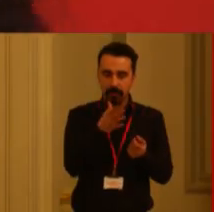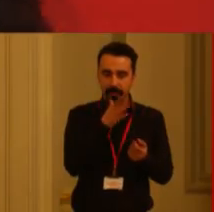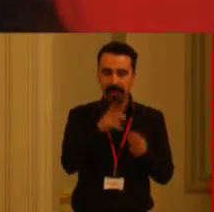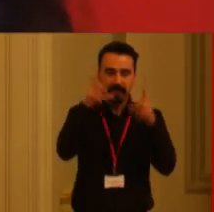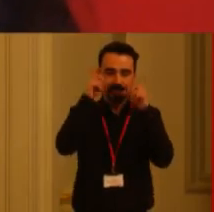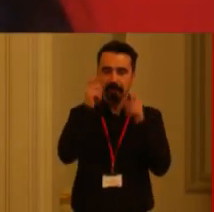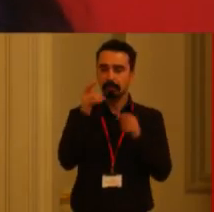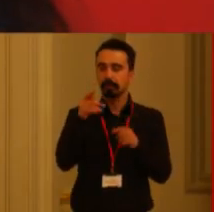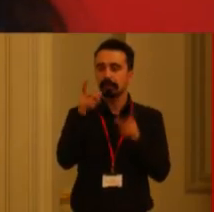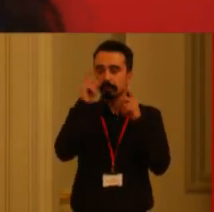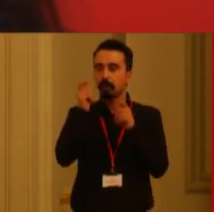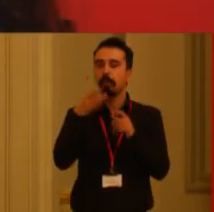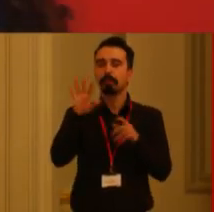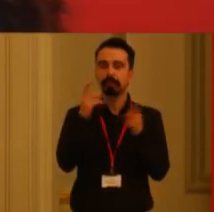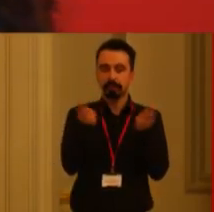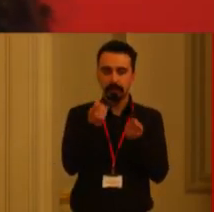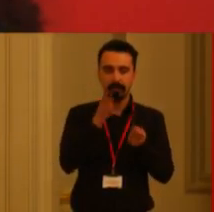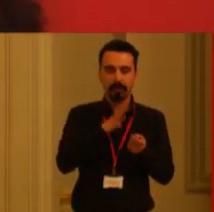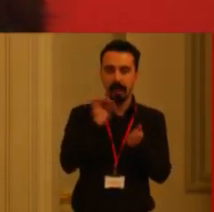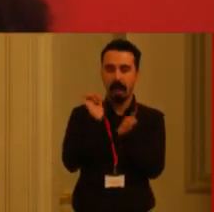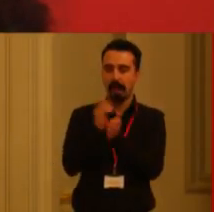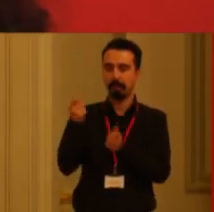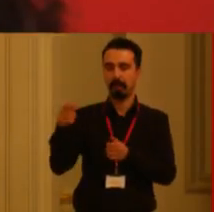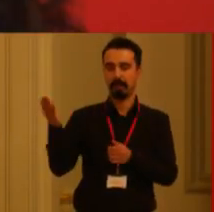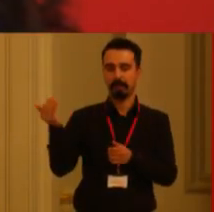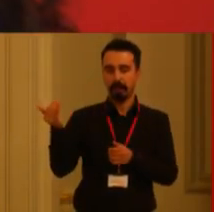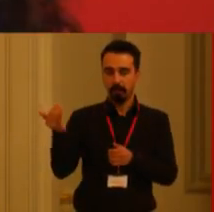have social security,